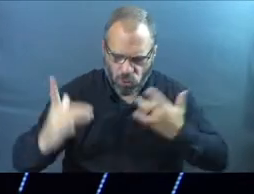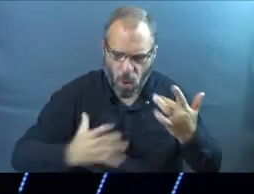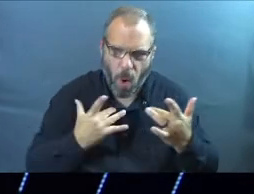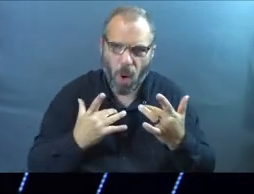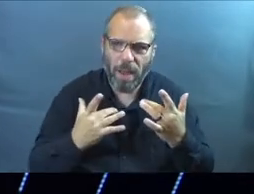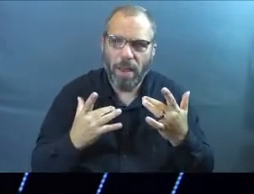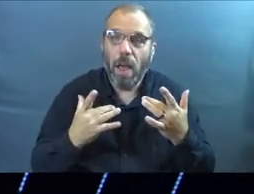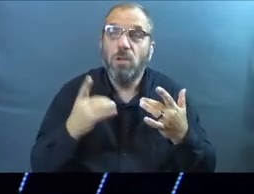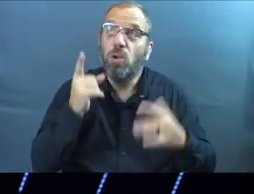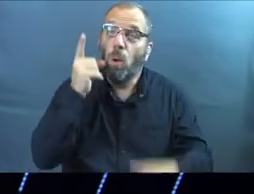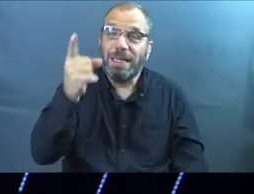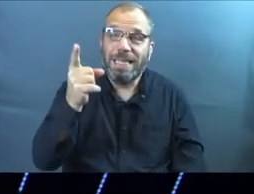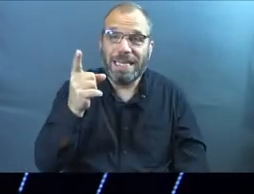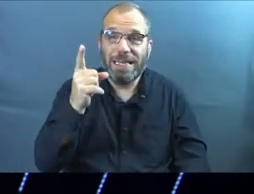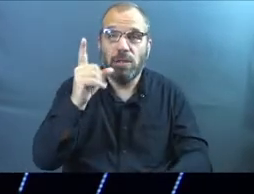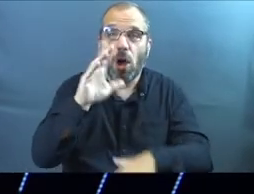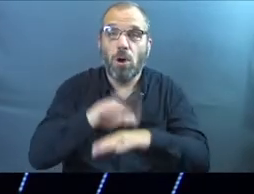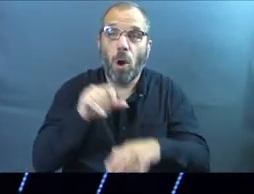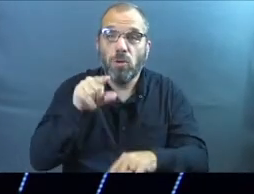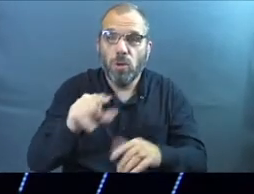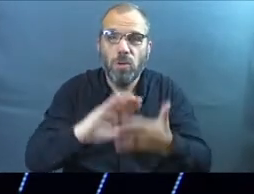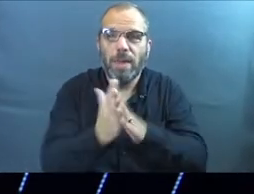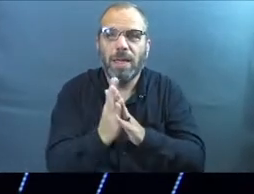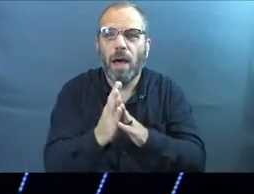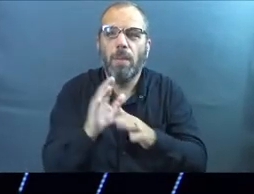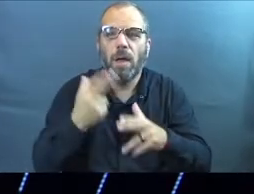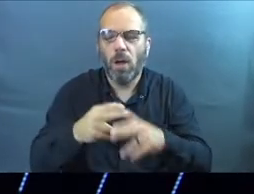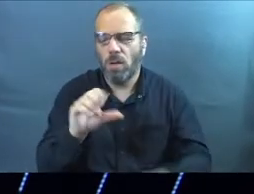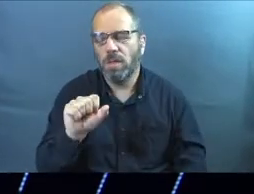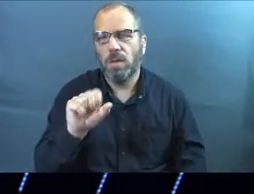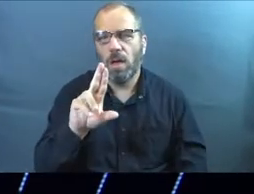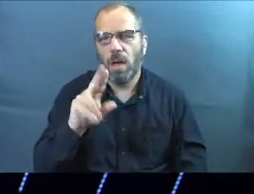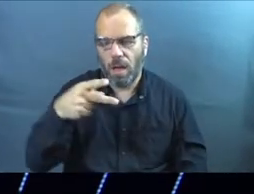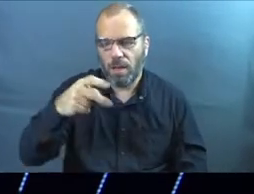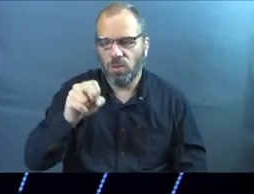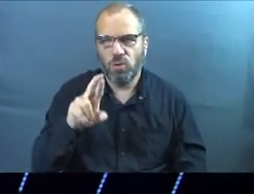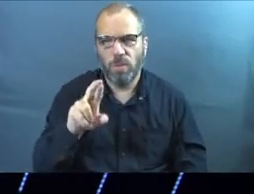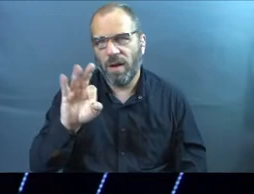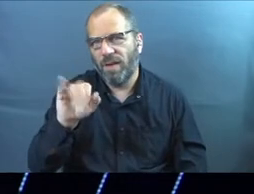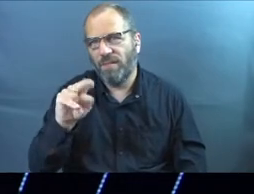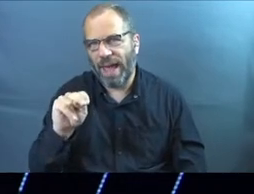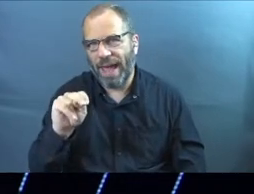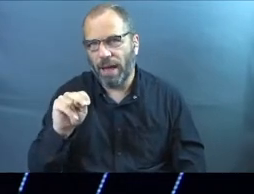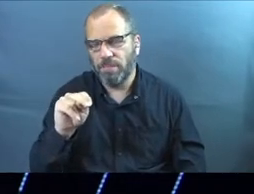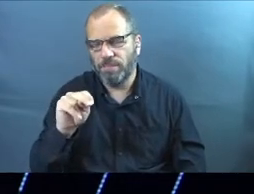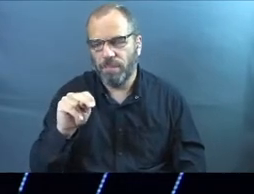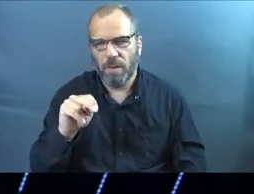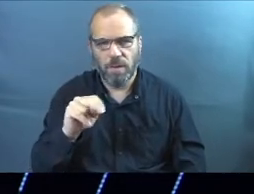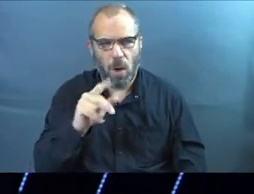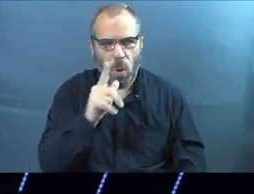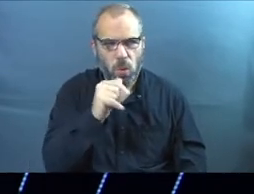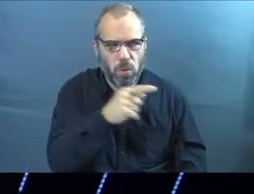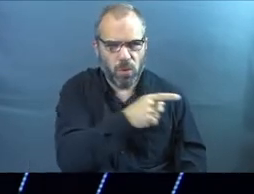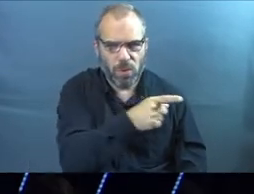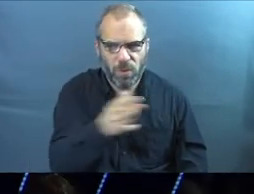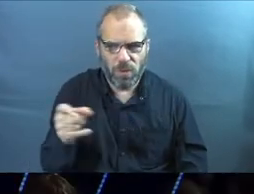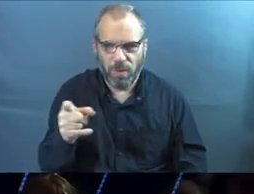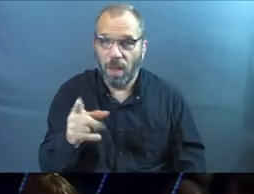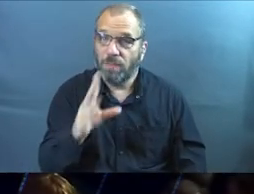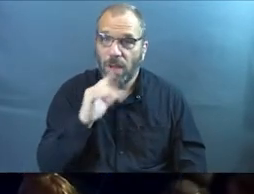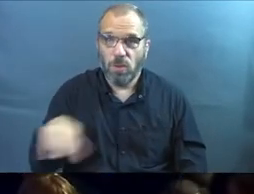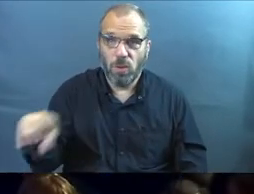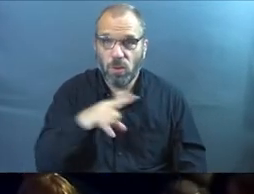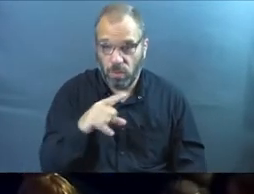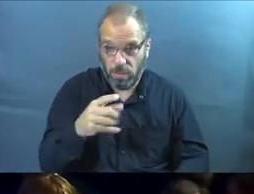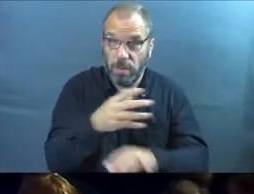you. And so he's called you to be a super fan this morning. That's what he wants. Now, who am I speaking to this morning? I'm speaking to people